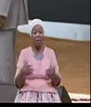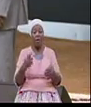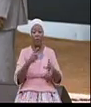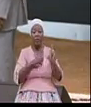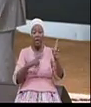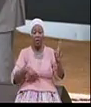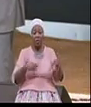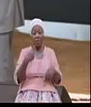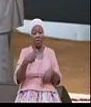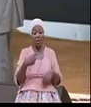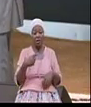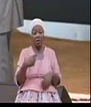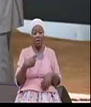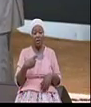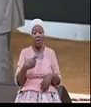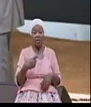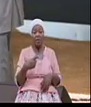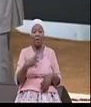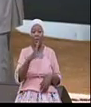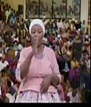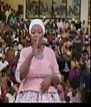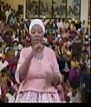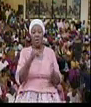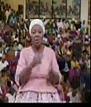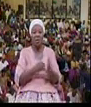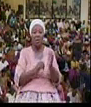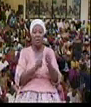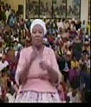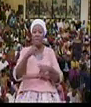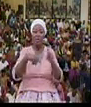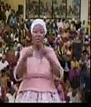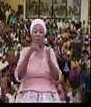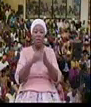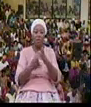Lord says, tell me.